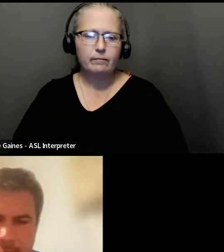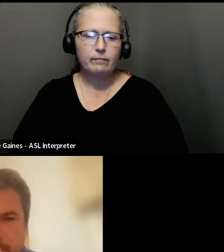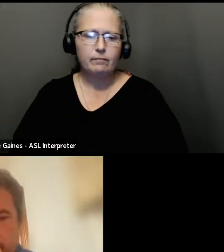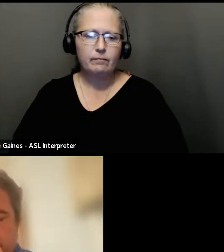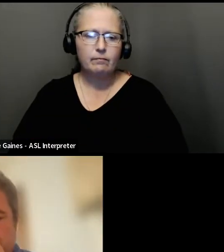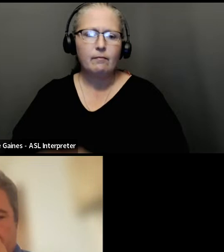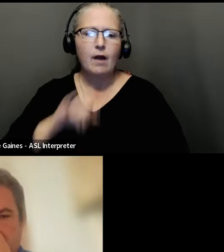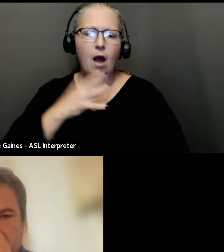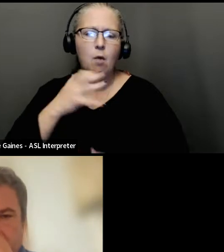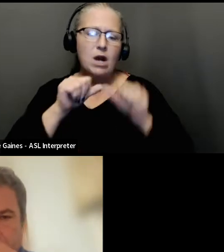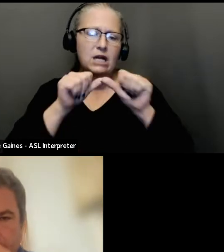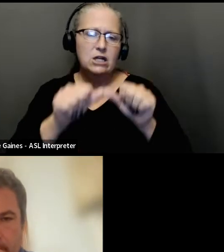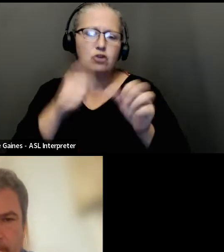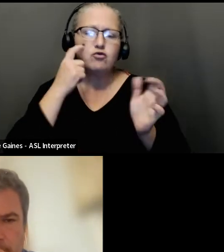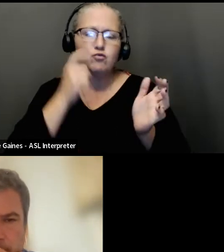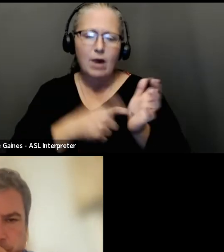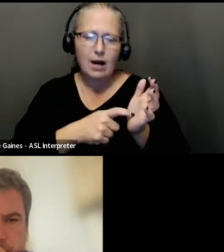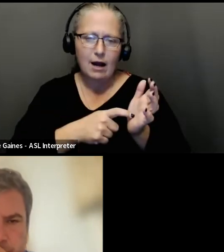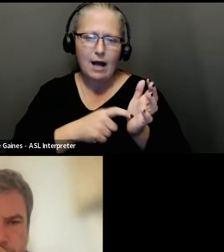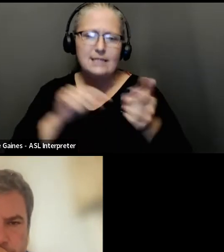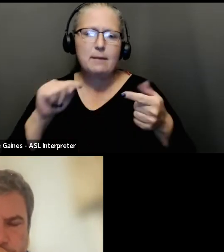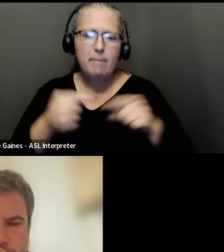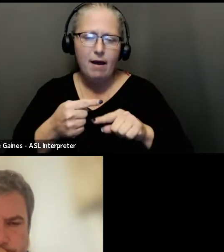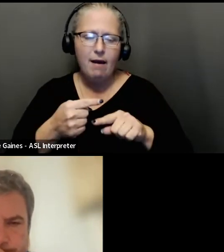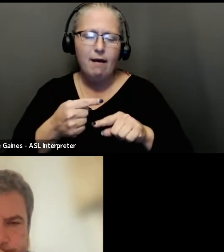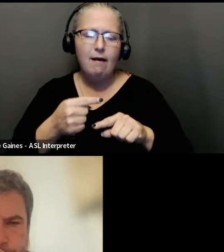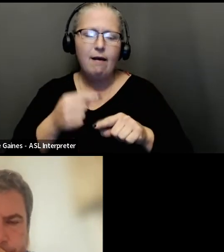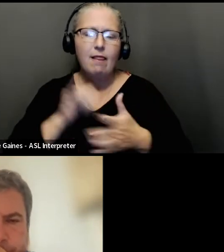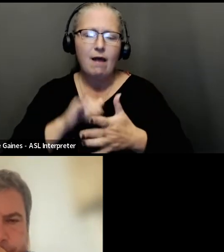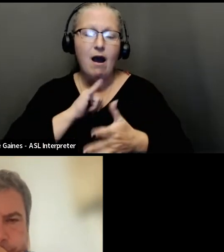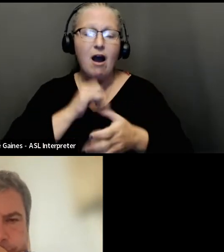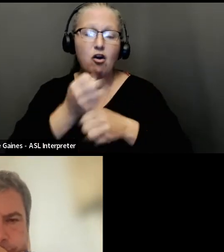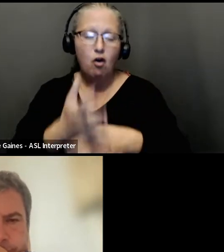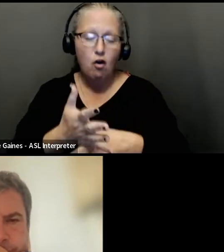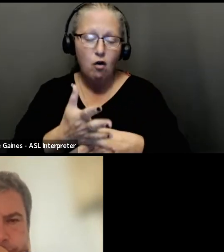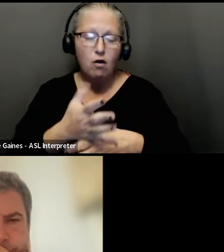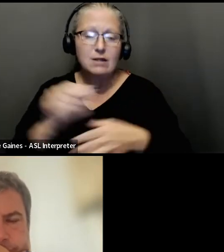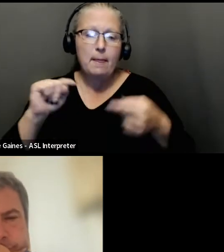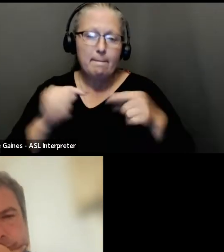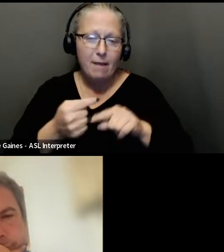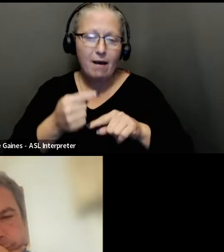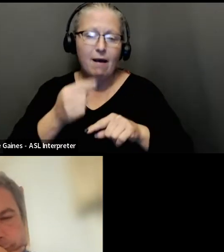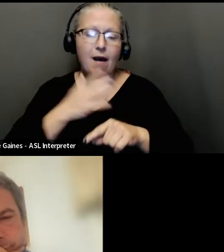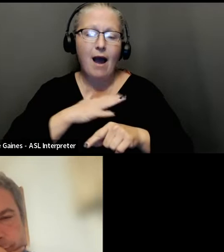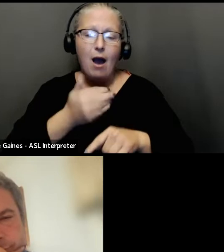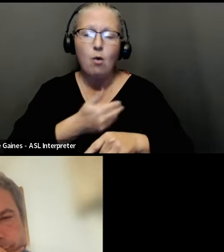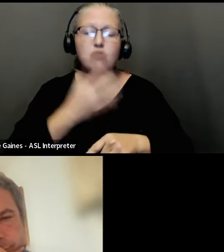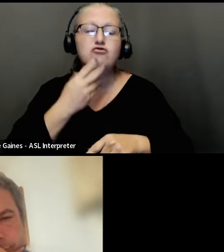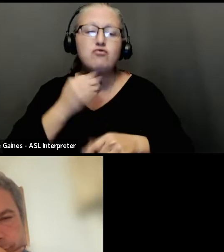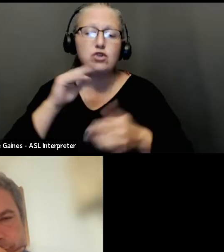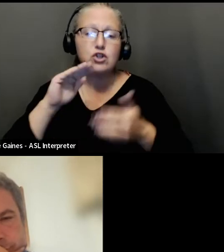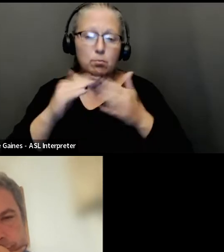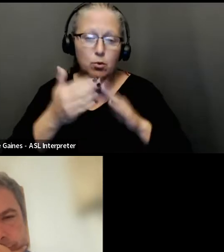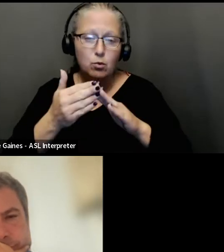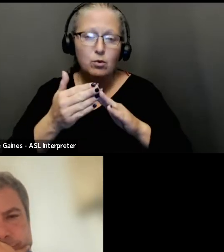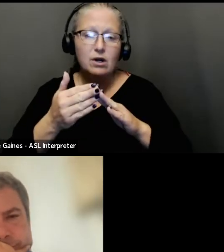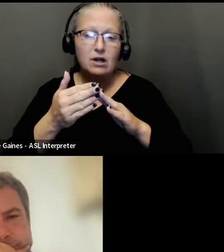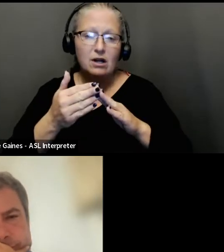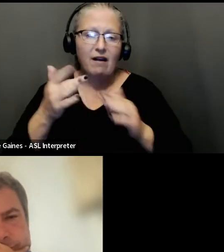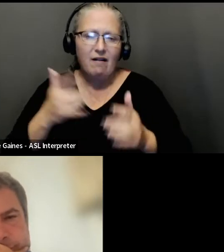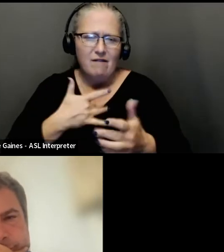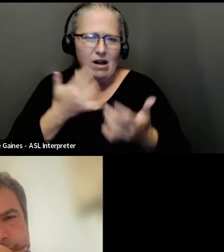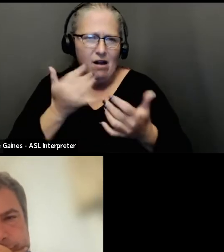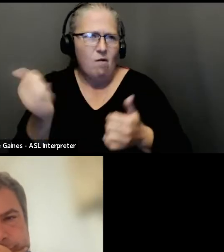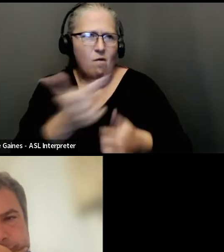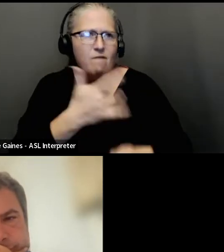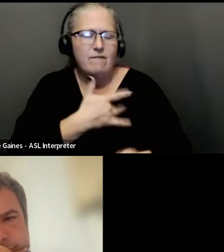And I just want to continue to recognize the pain and the hurt that I've caused and the pain and hurt that our Jewish community is feeling